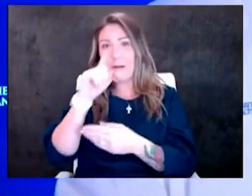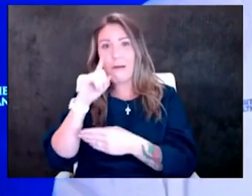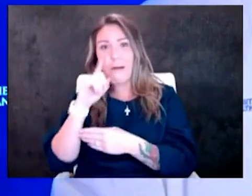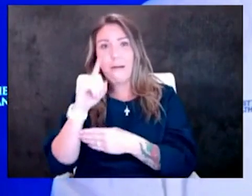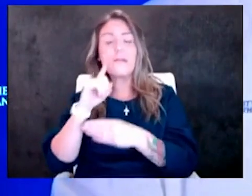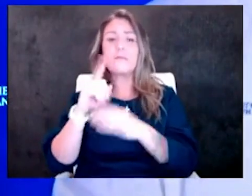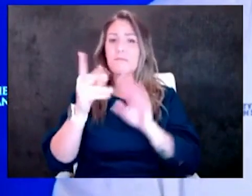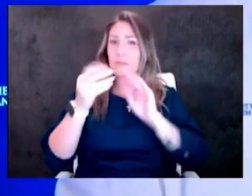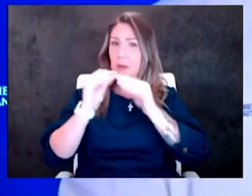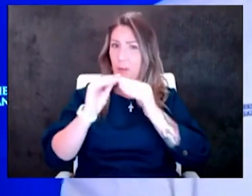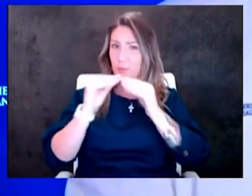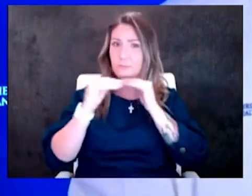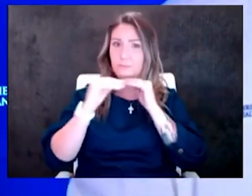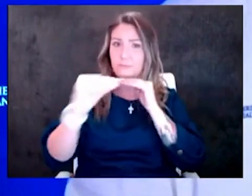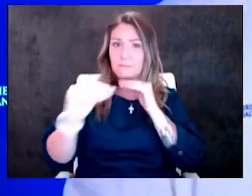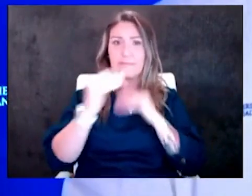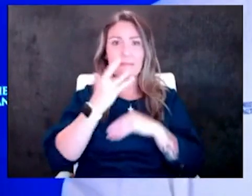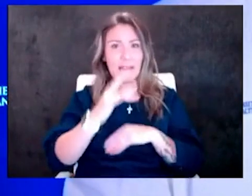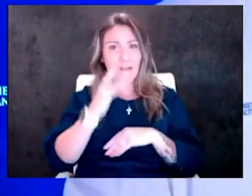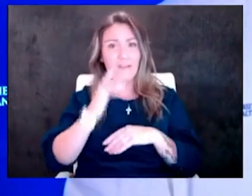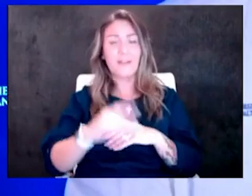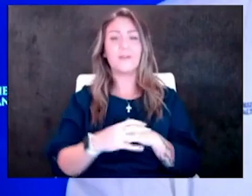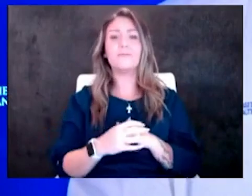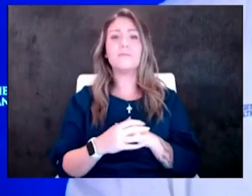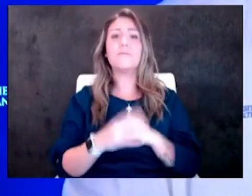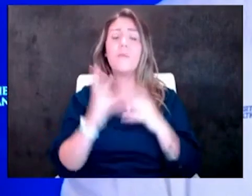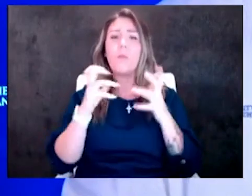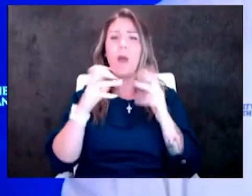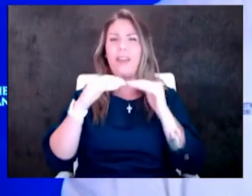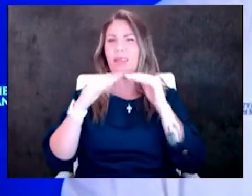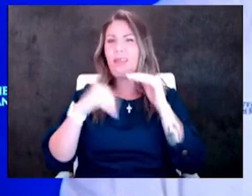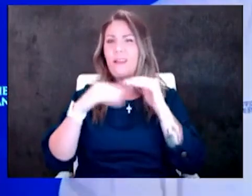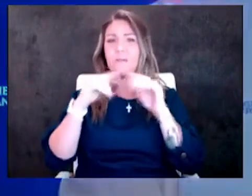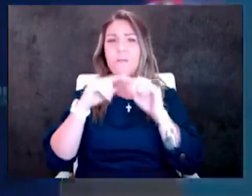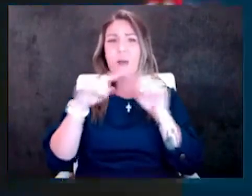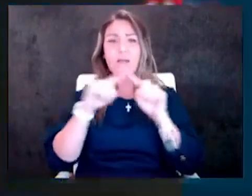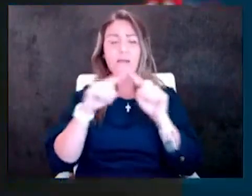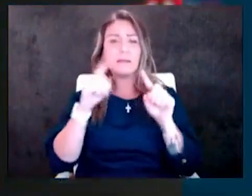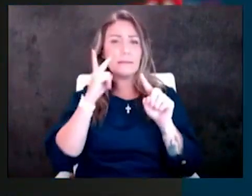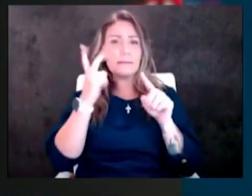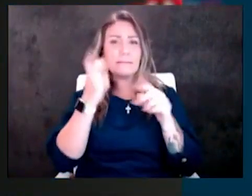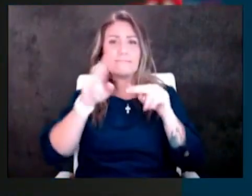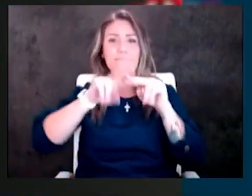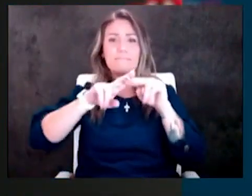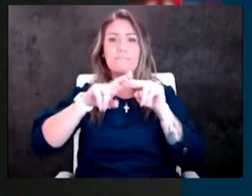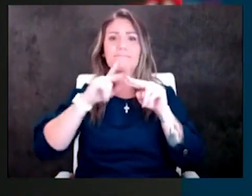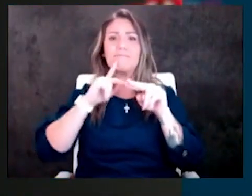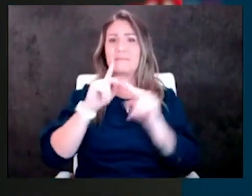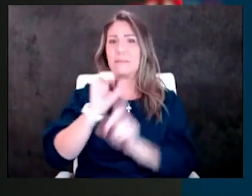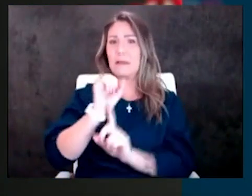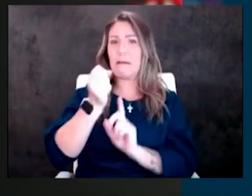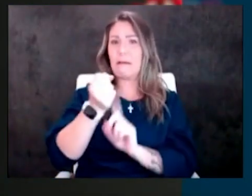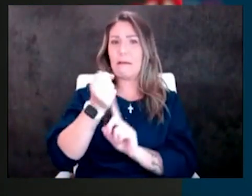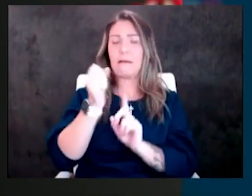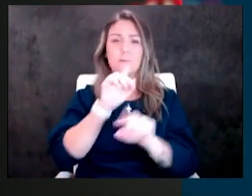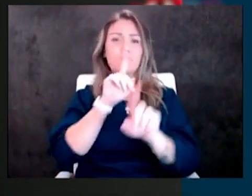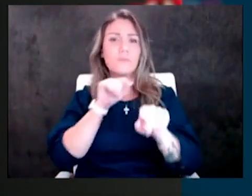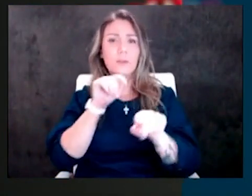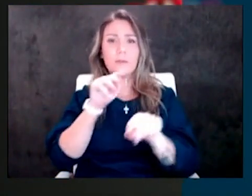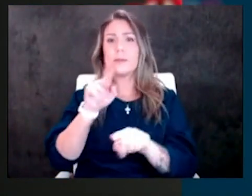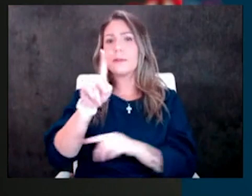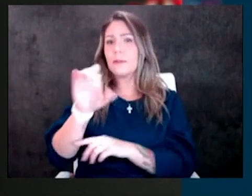luckily. Again, we would like less, but I think what we have seen is an increase in the number of cases reported in the KC metro area. We